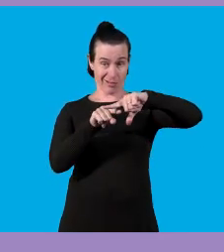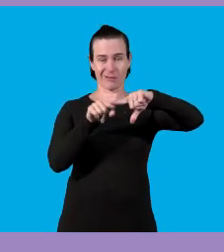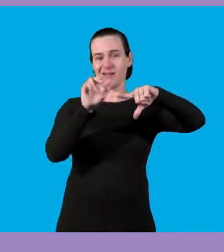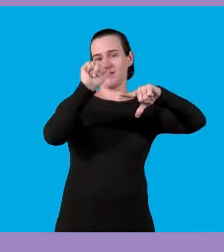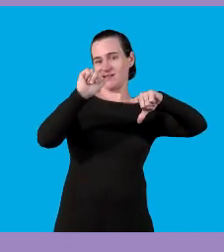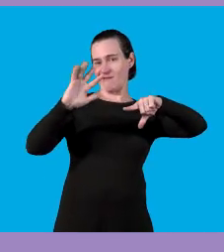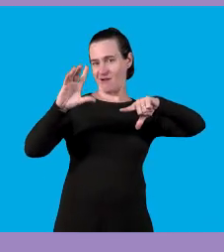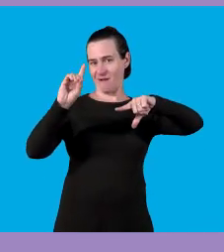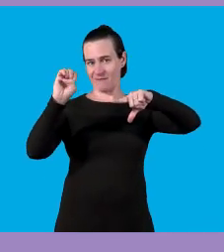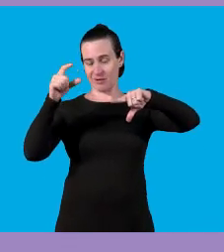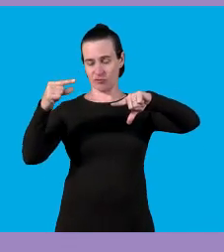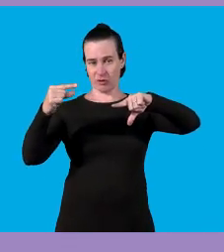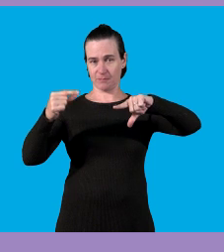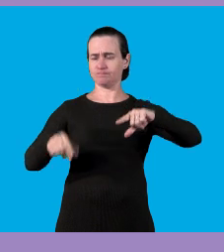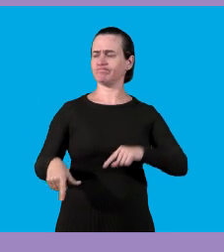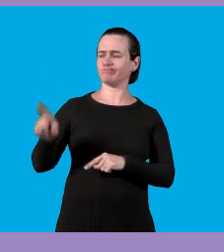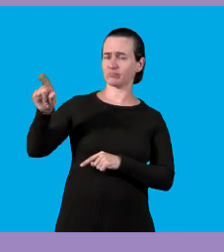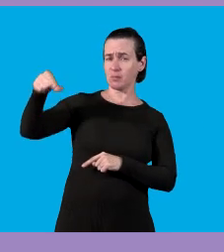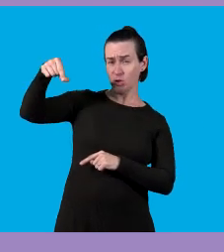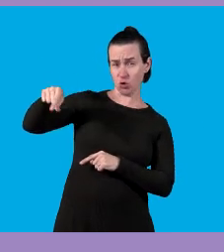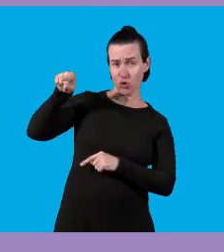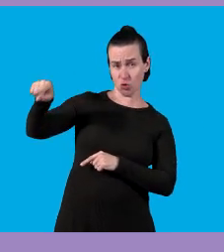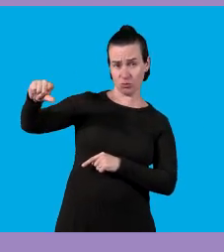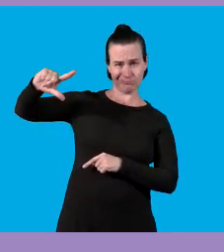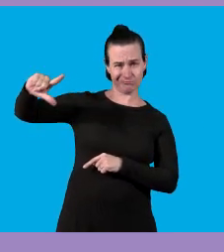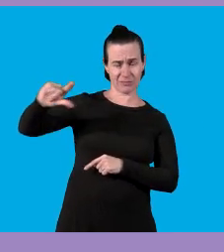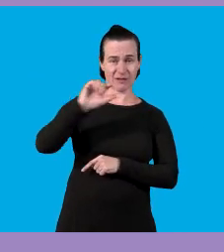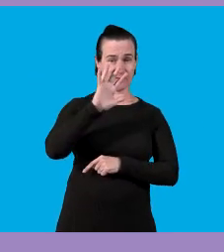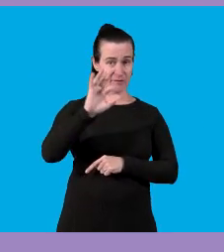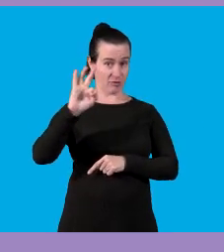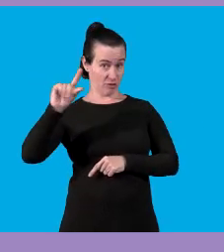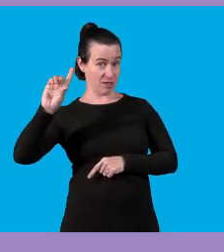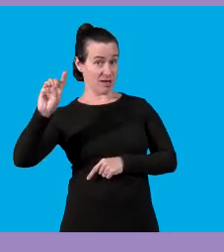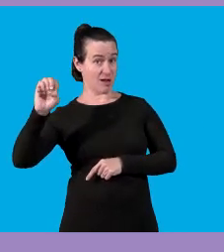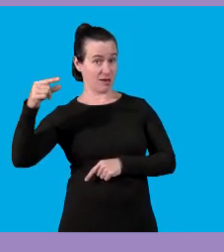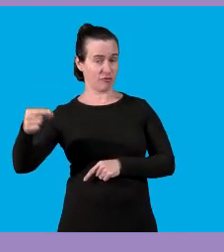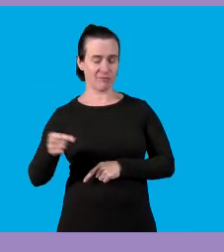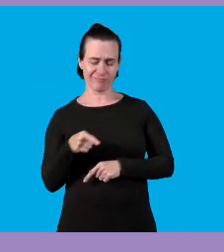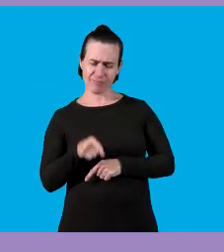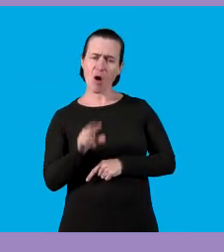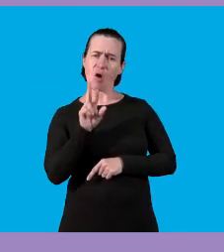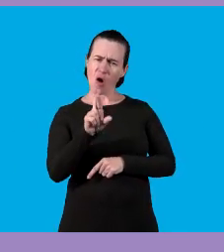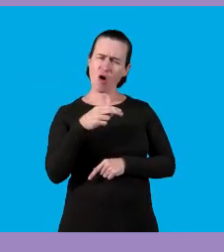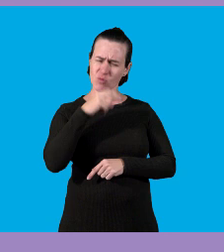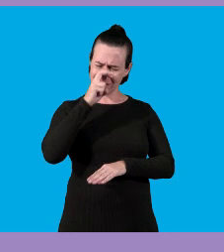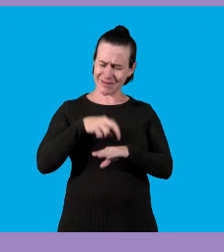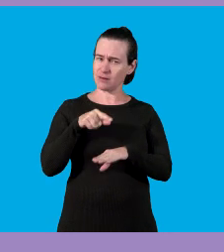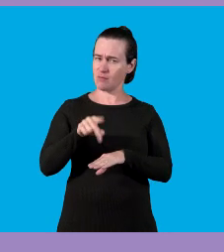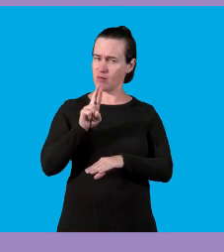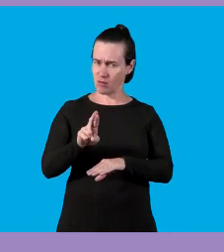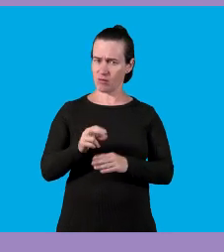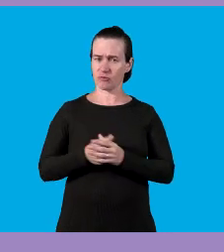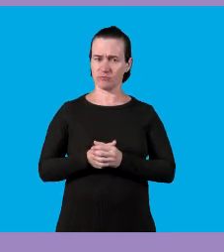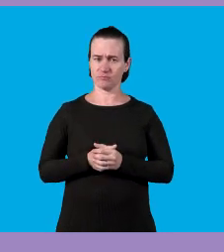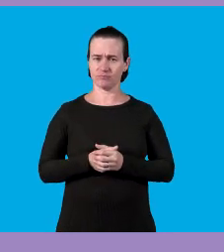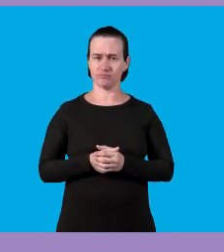degrees plus angle Q as 53 degrees, and angle R is what we are looking for, which